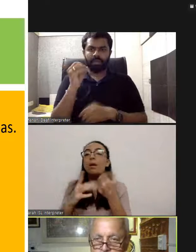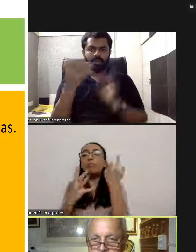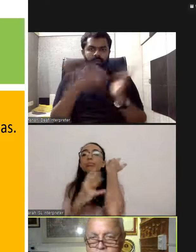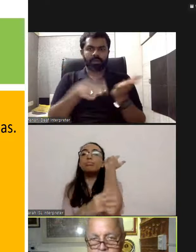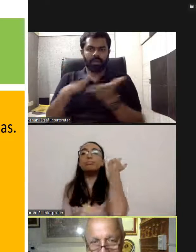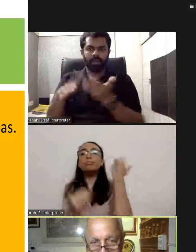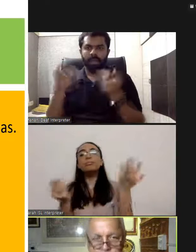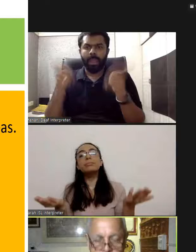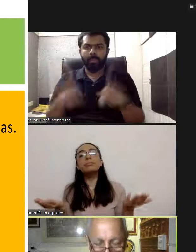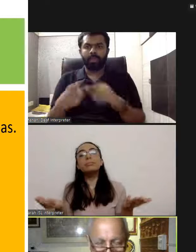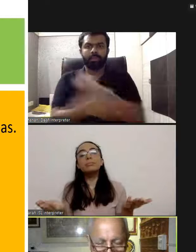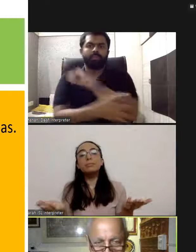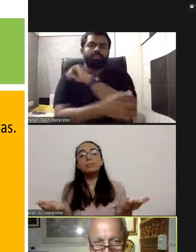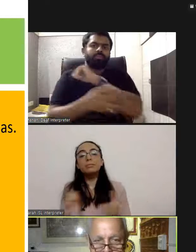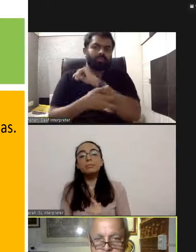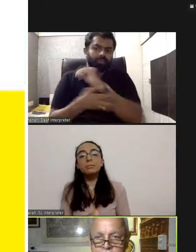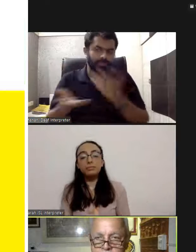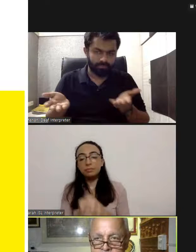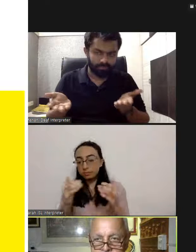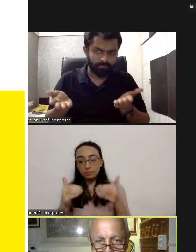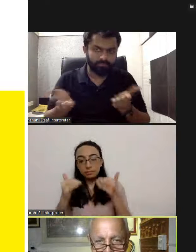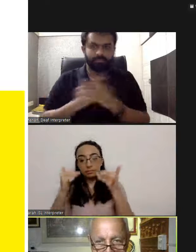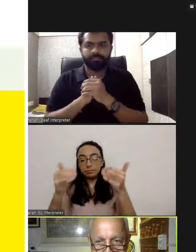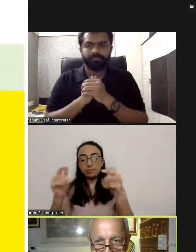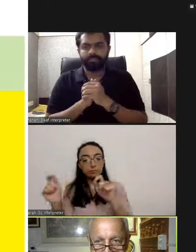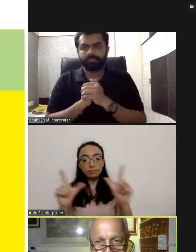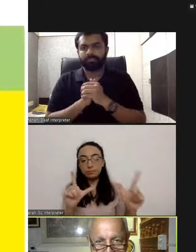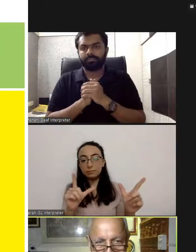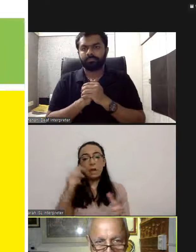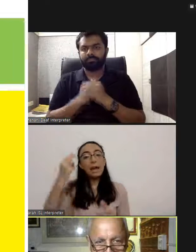see how it happens. Next one, please.